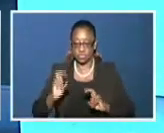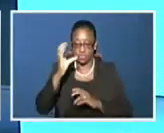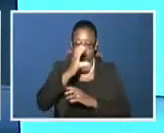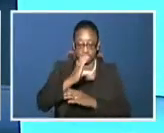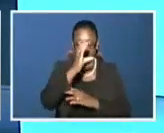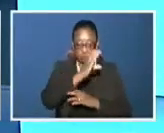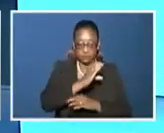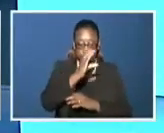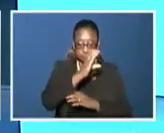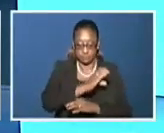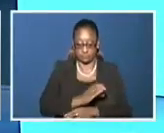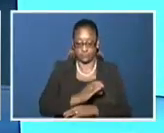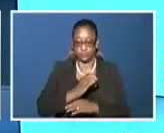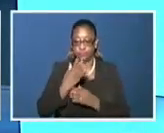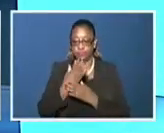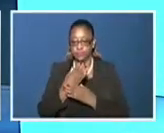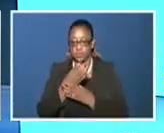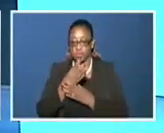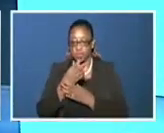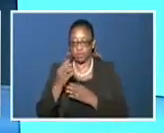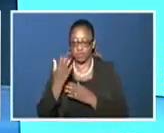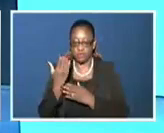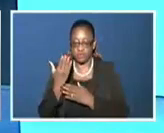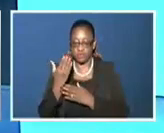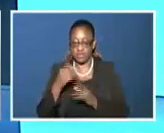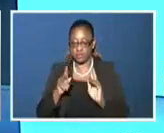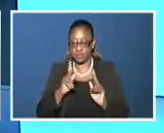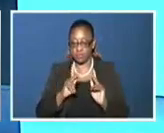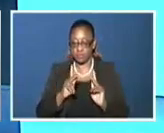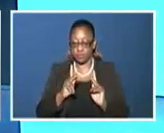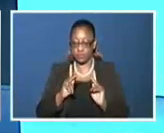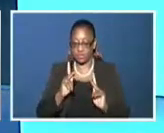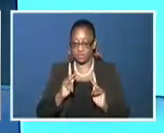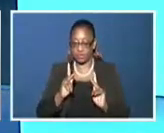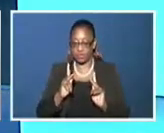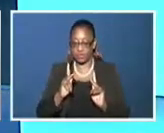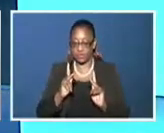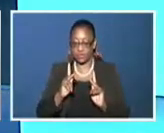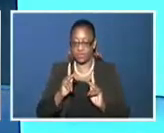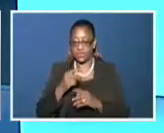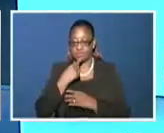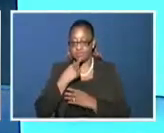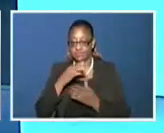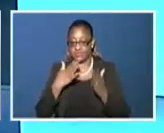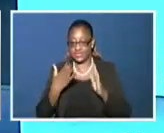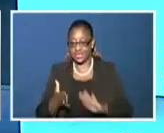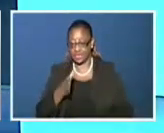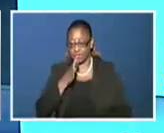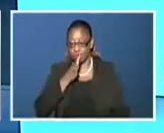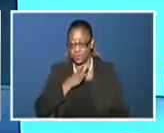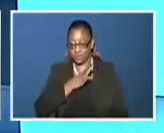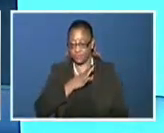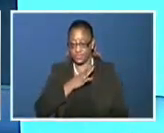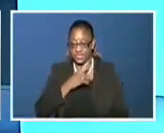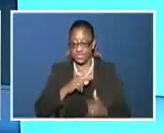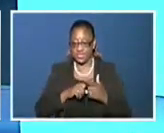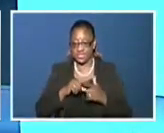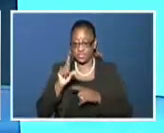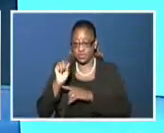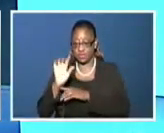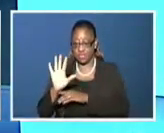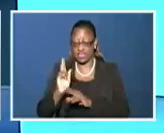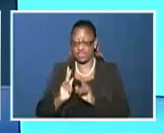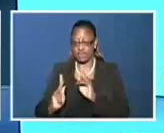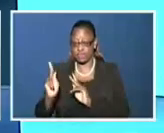operations. Those who died include 15 females, 1 male, and an infant. Of the survivors, 25 were rescued and have been